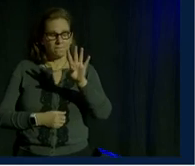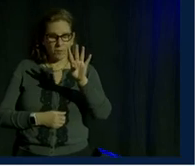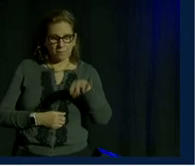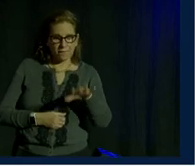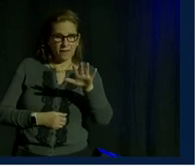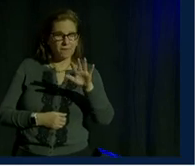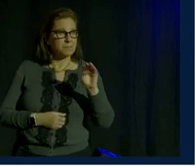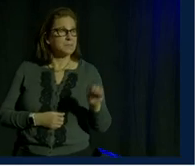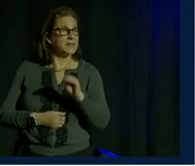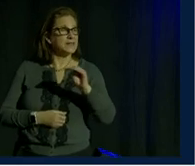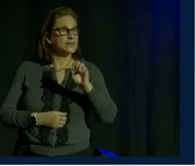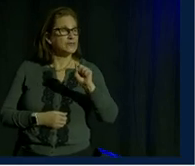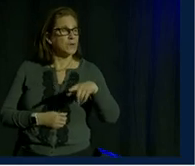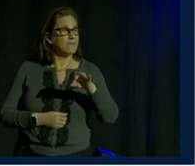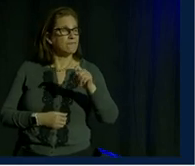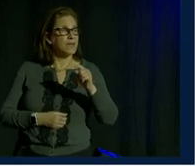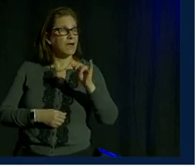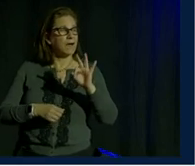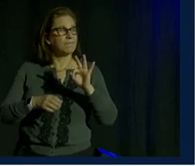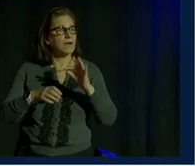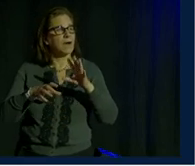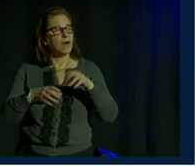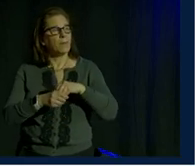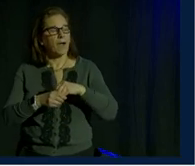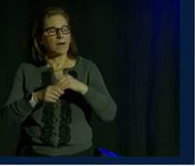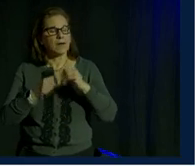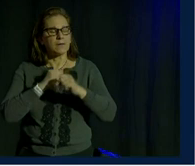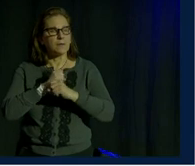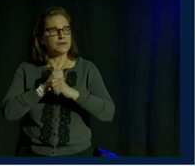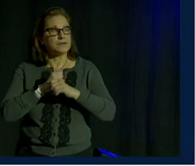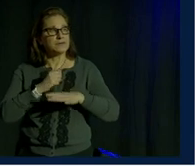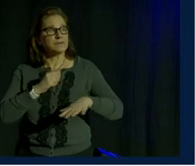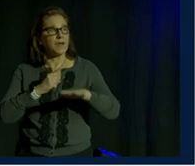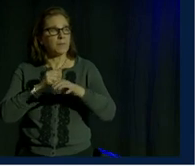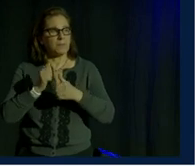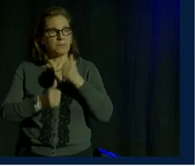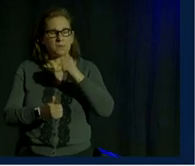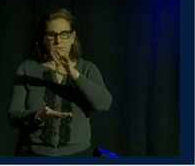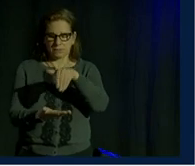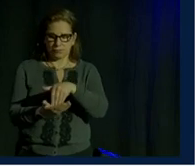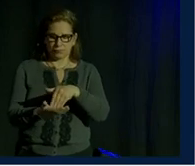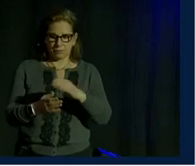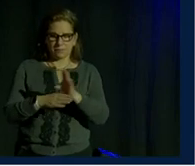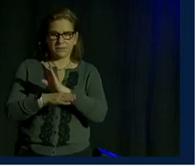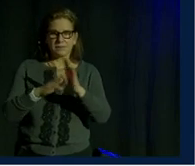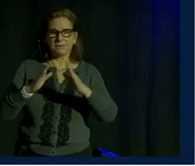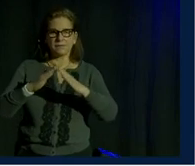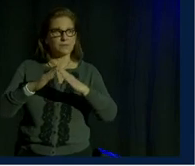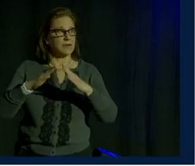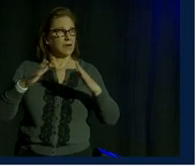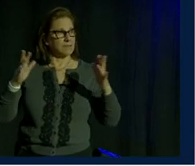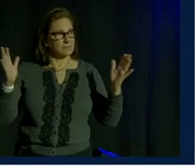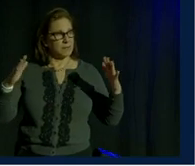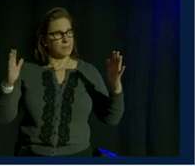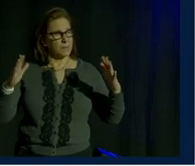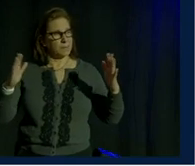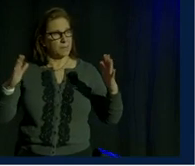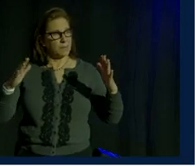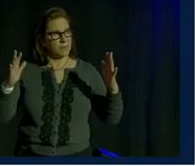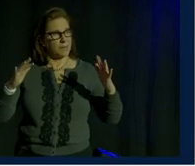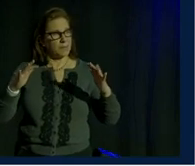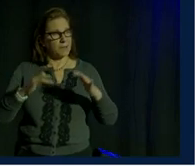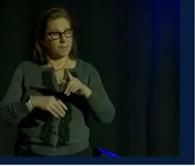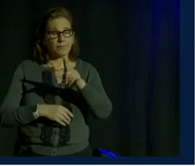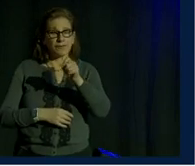occupied commercial space, most of which is in our central business district. Among these 117 employers